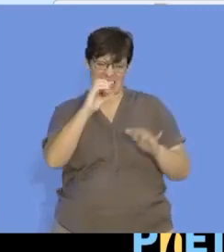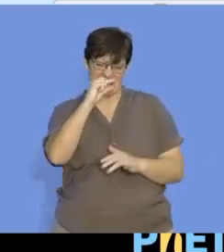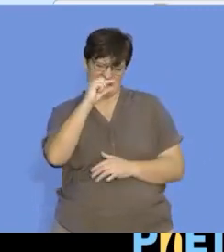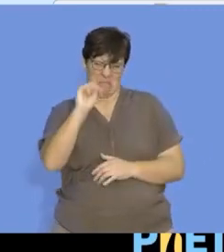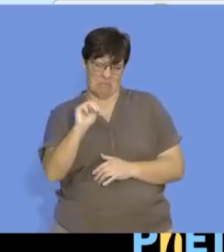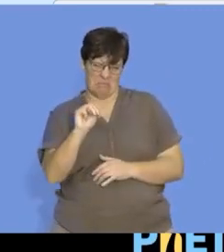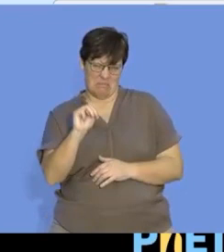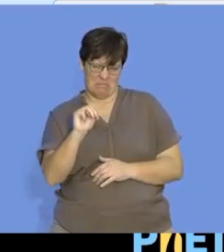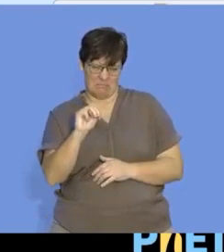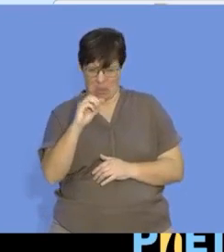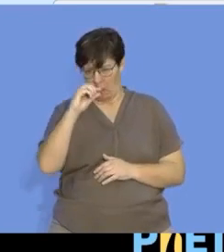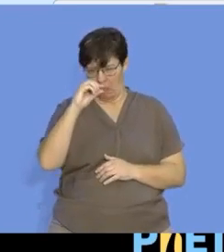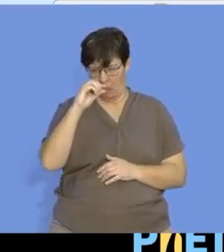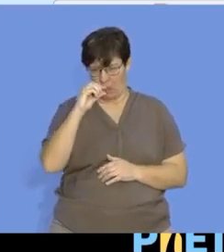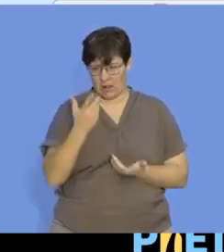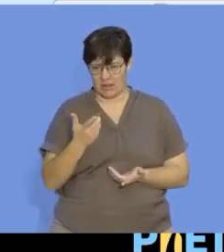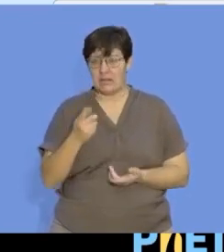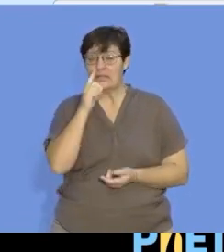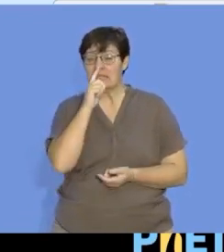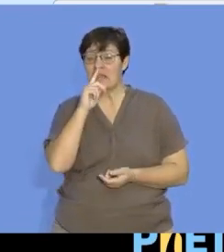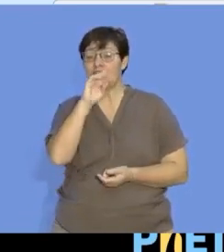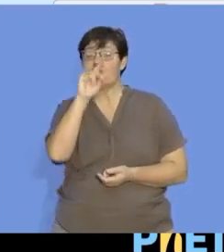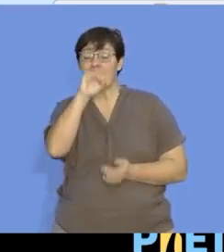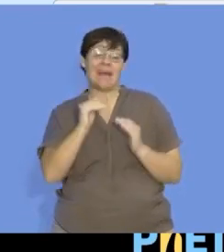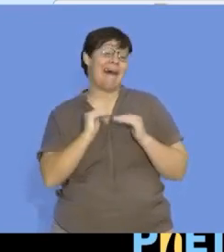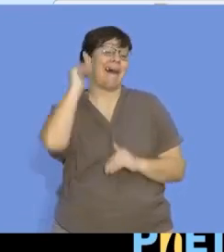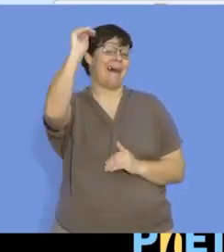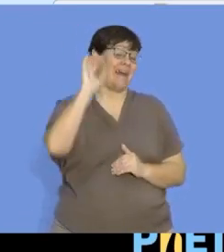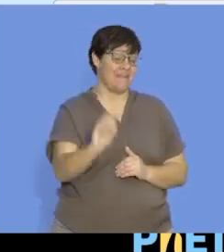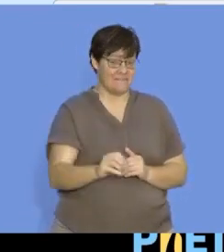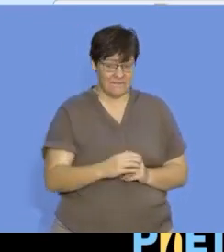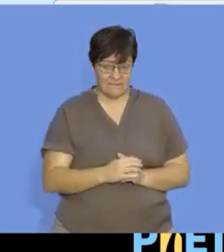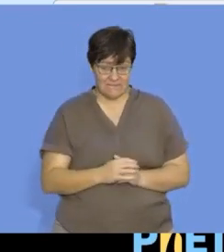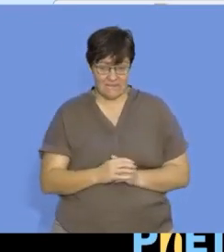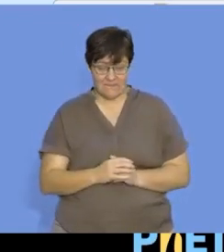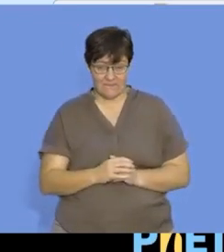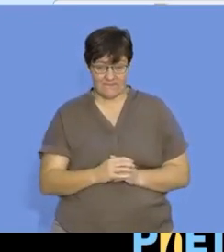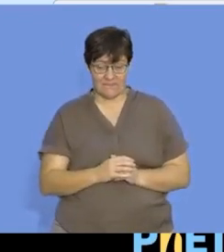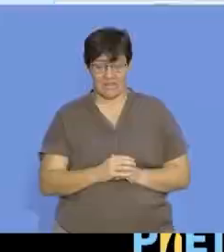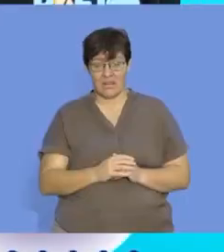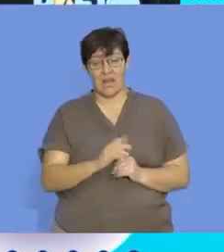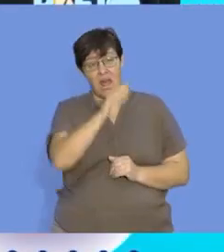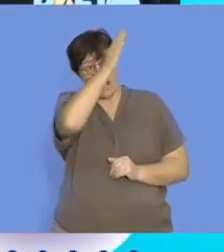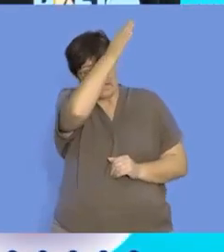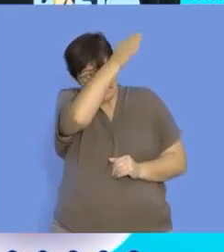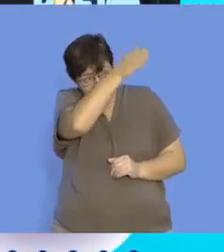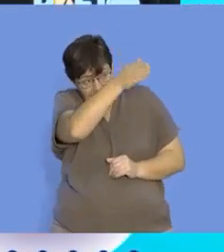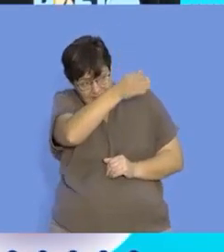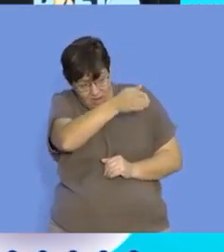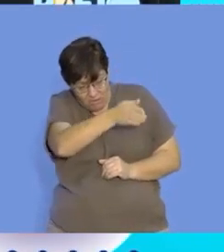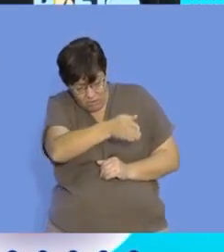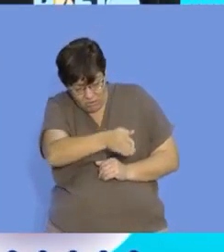ground. Look how high the velocity is. So, as they went down,